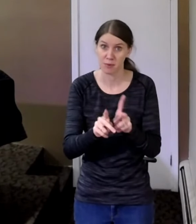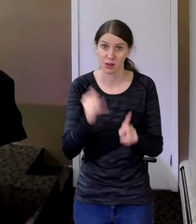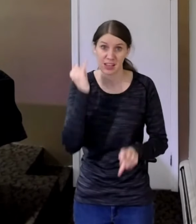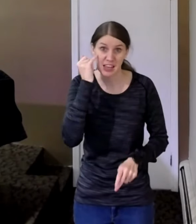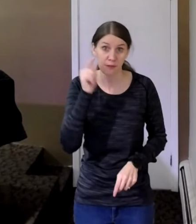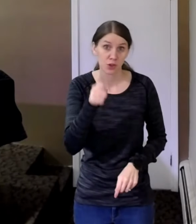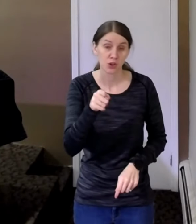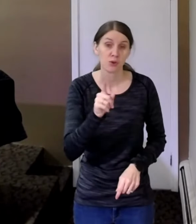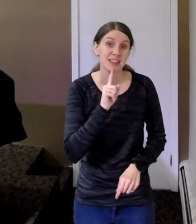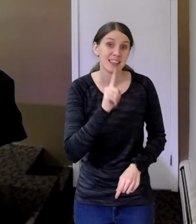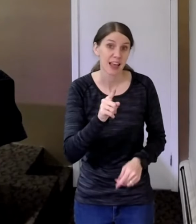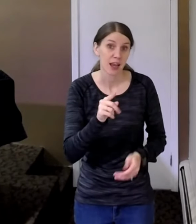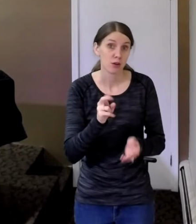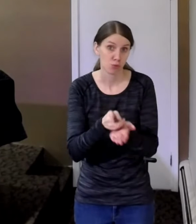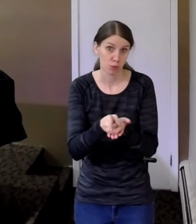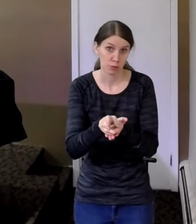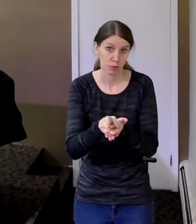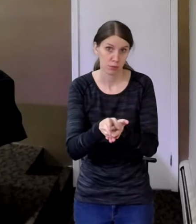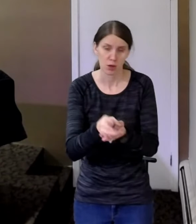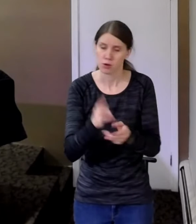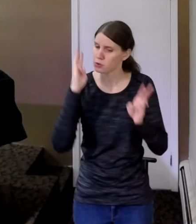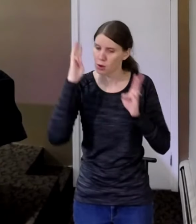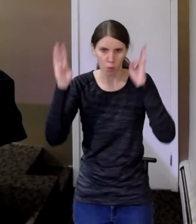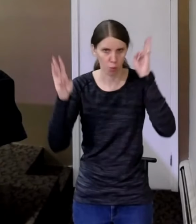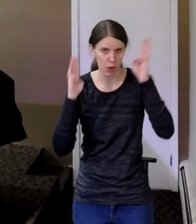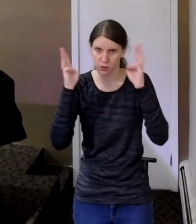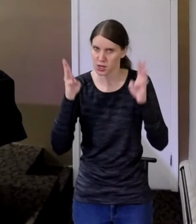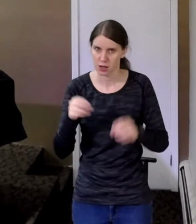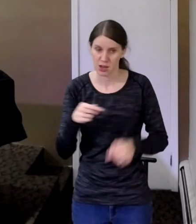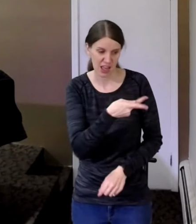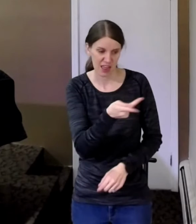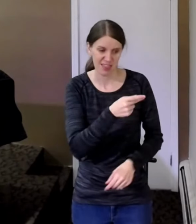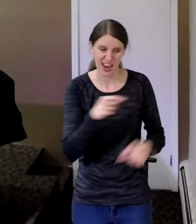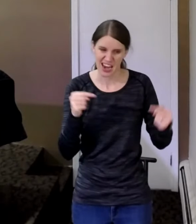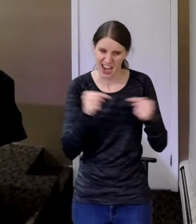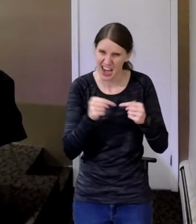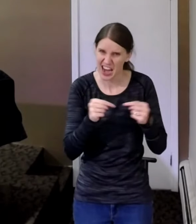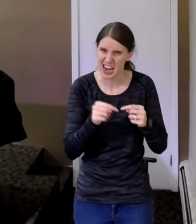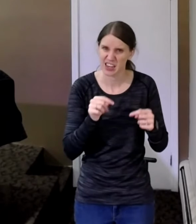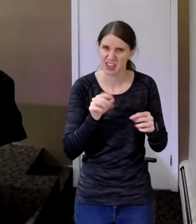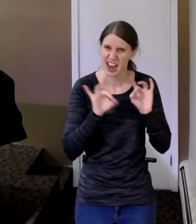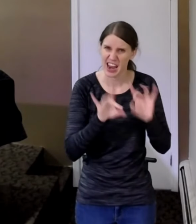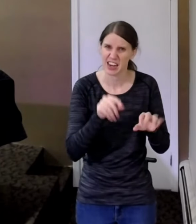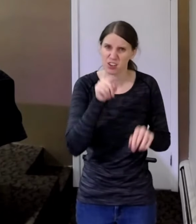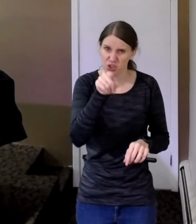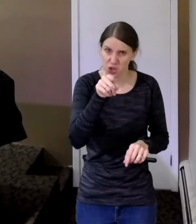He said, don't worry. They're only hating you because they hate me and you're starting to look like me.